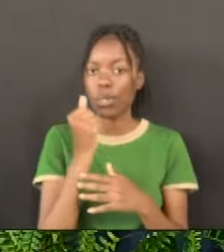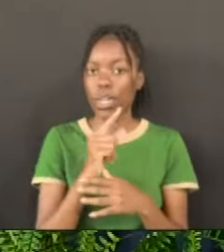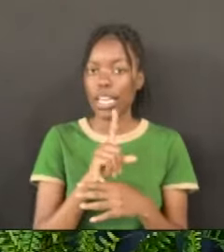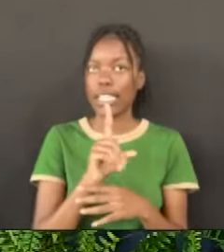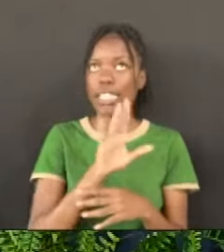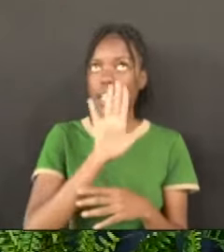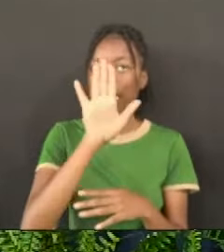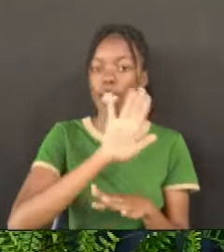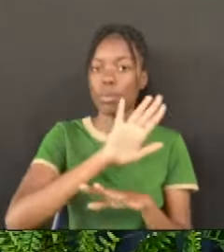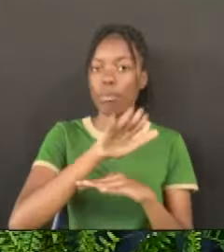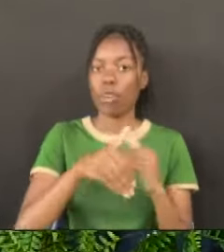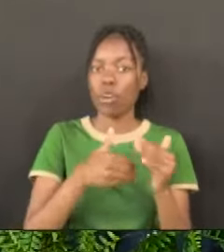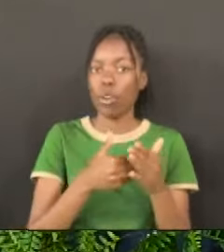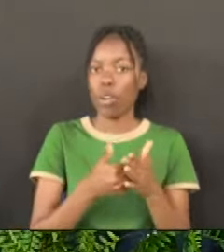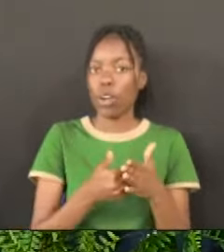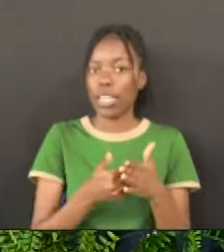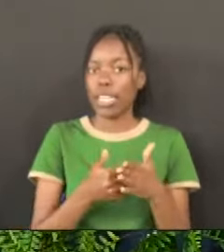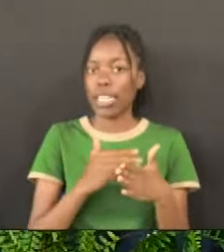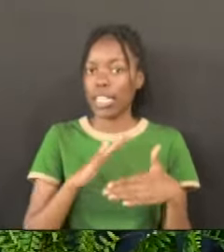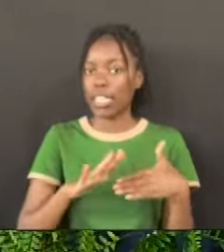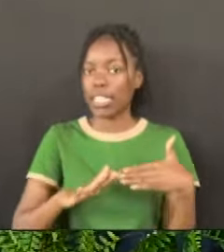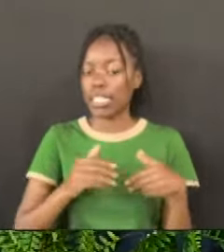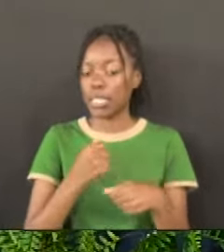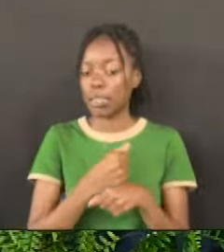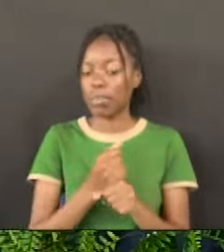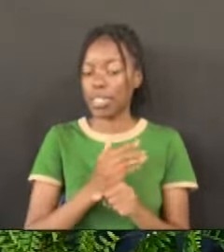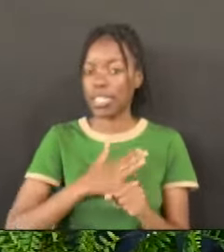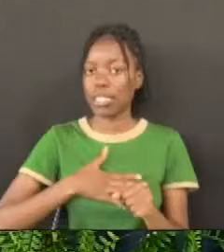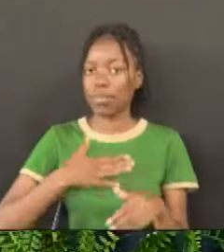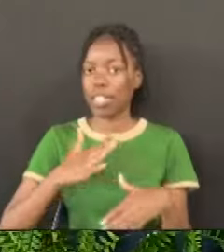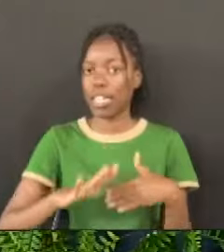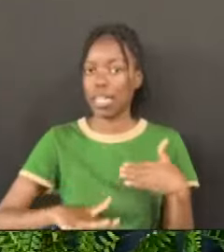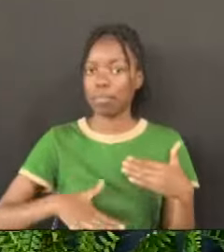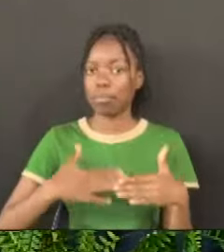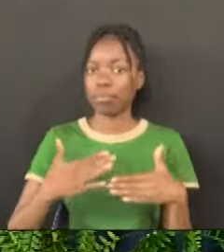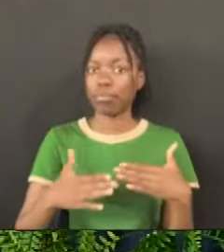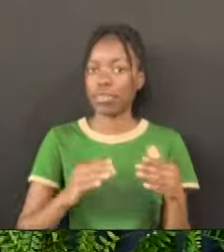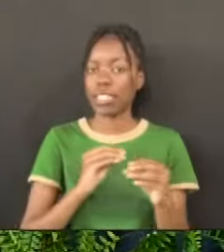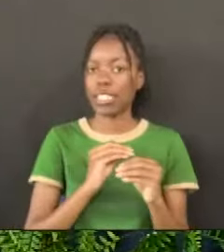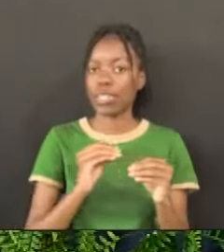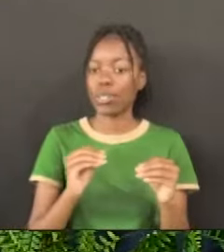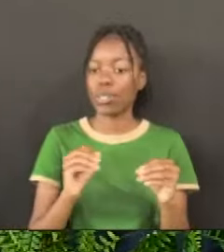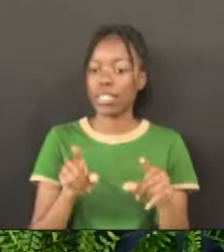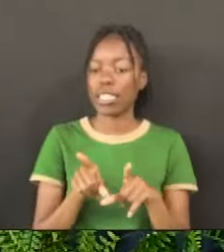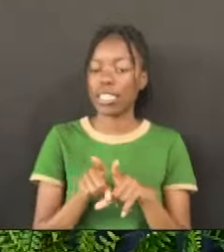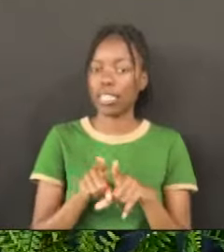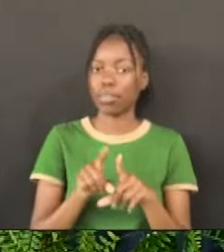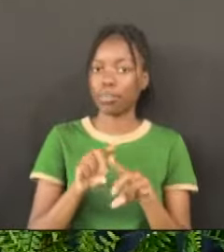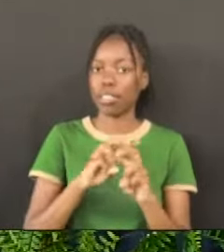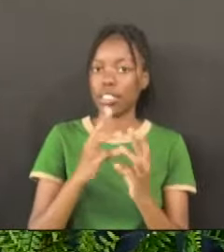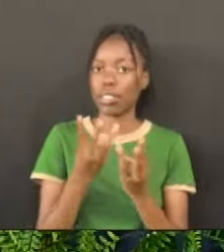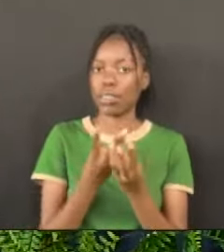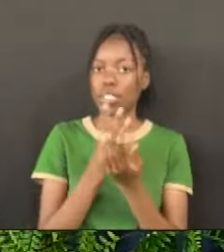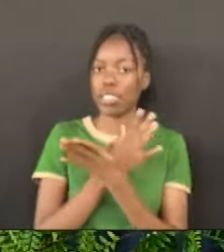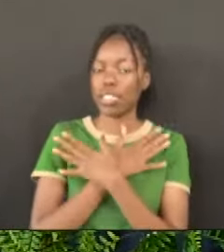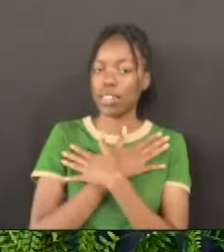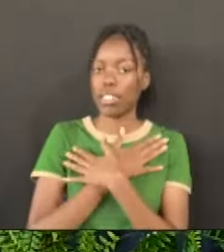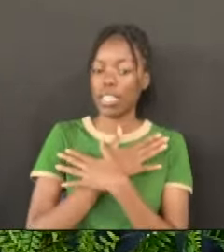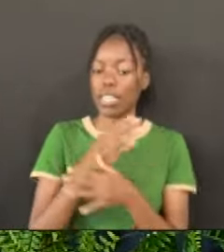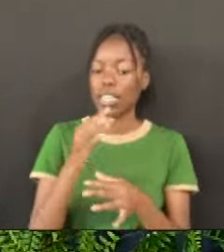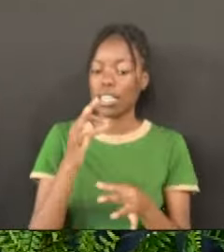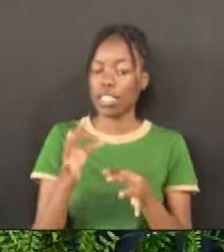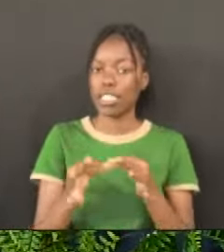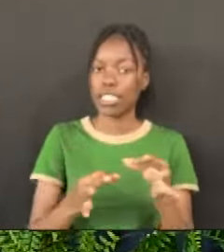that pleases me. He is not like these worldly friends who judge me when I tell them about